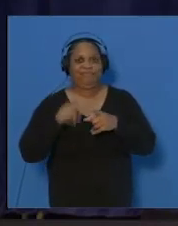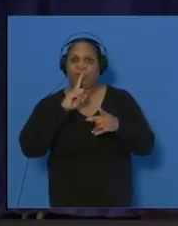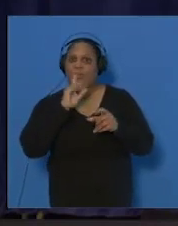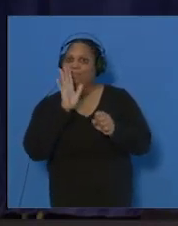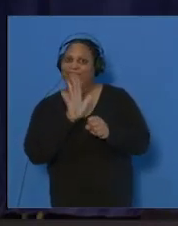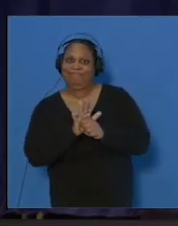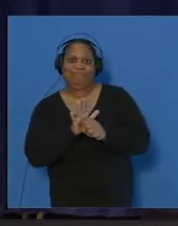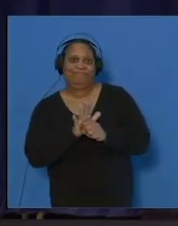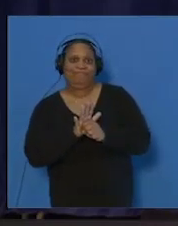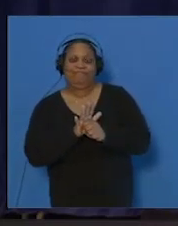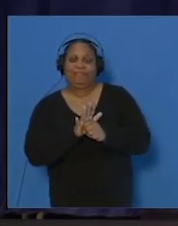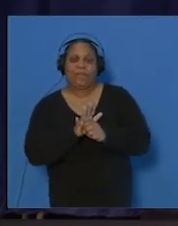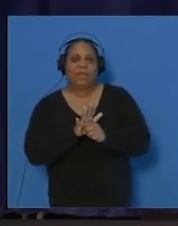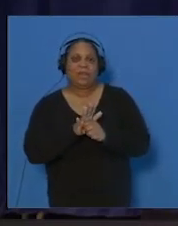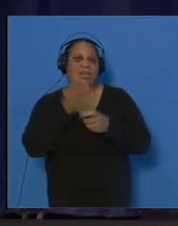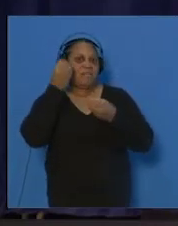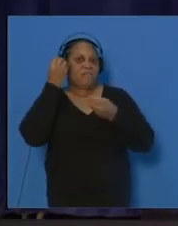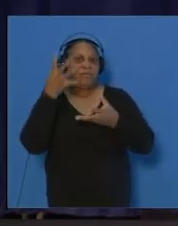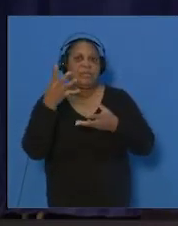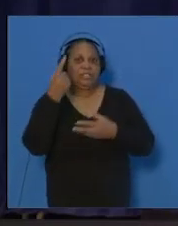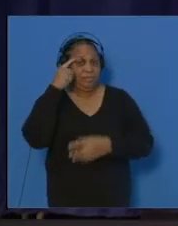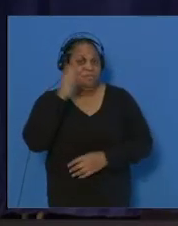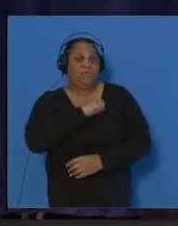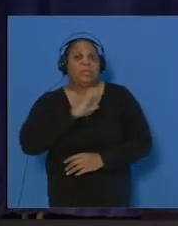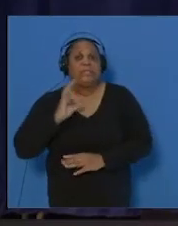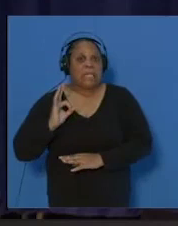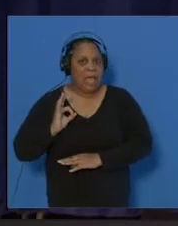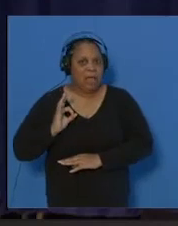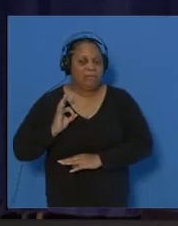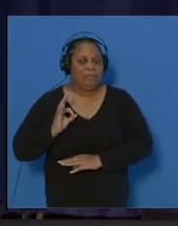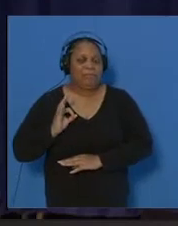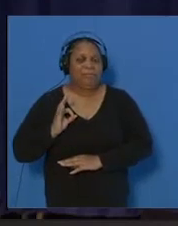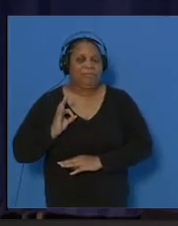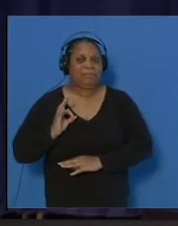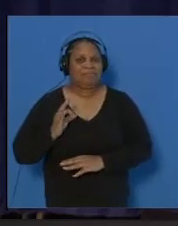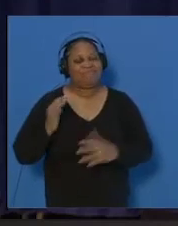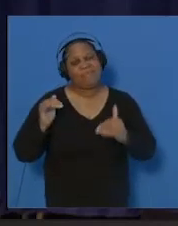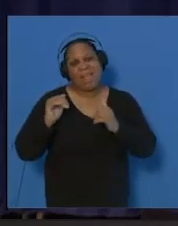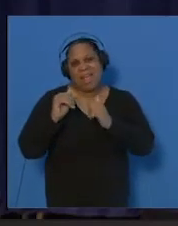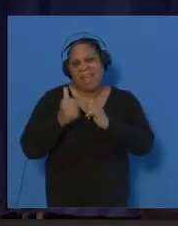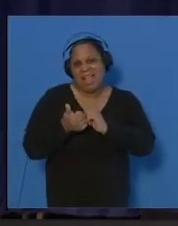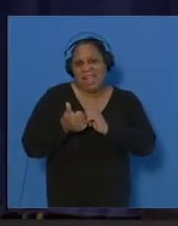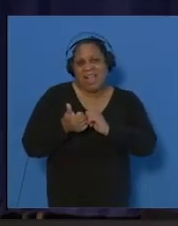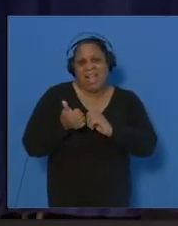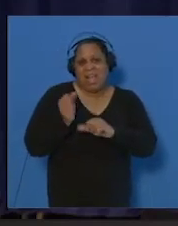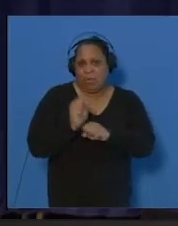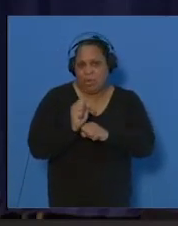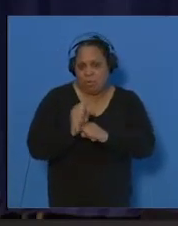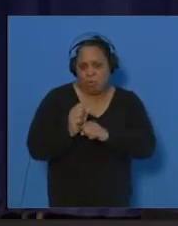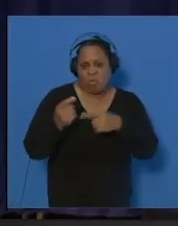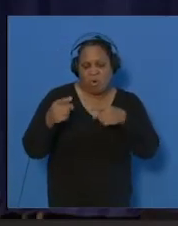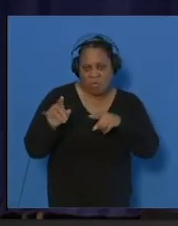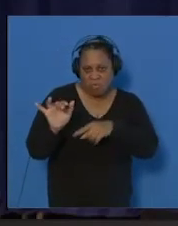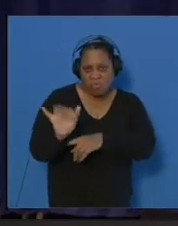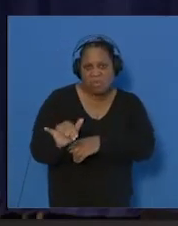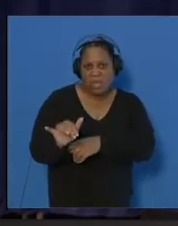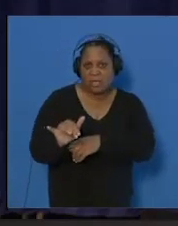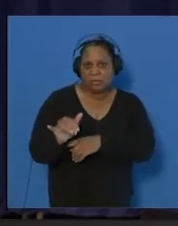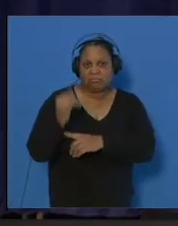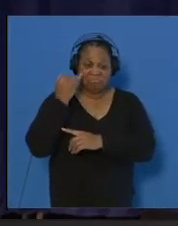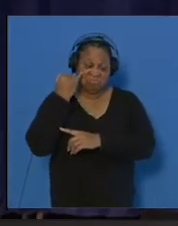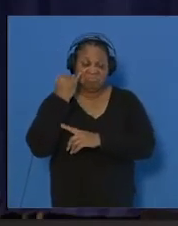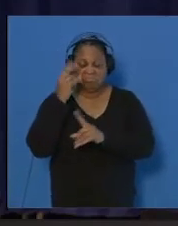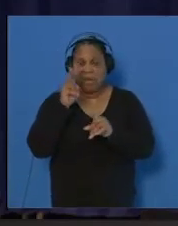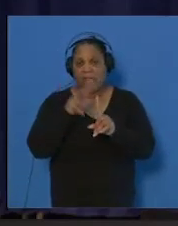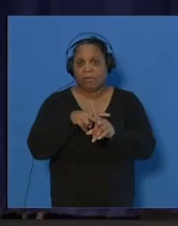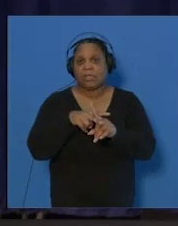information for employees. The way we worked through that initially was whether your